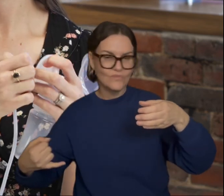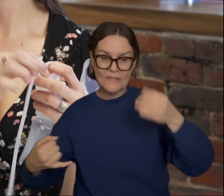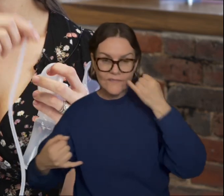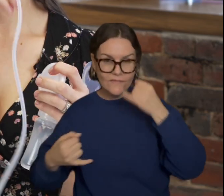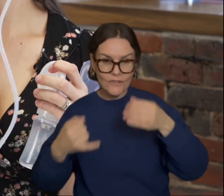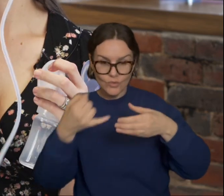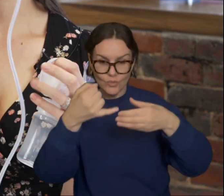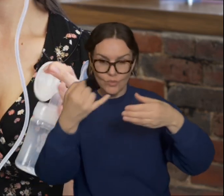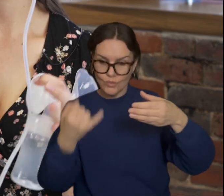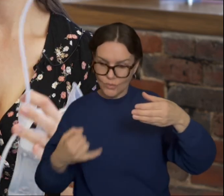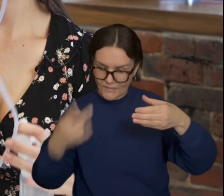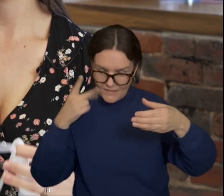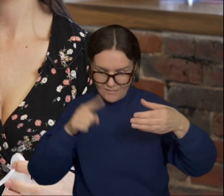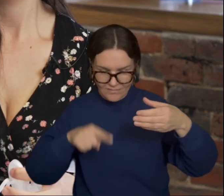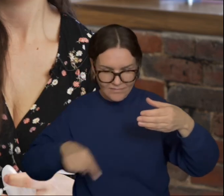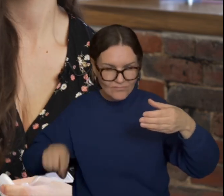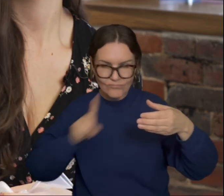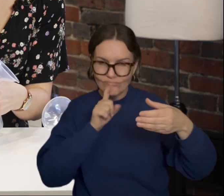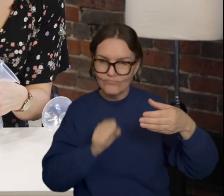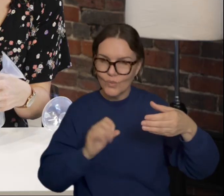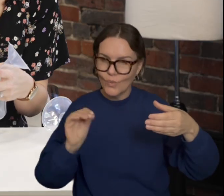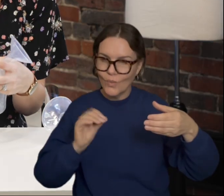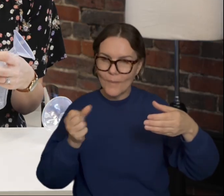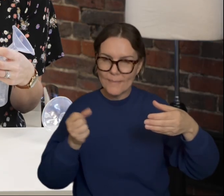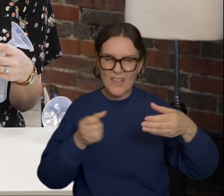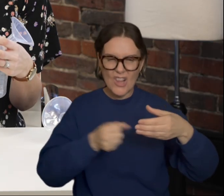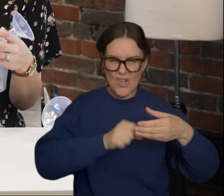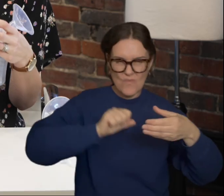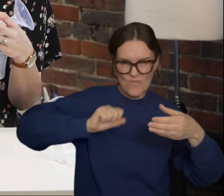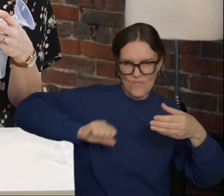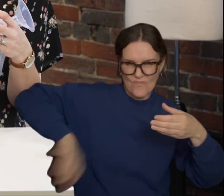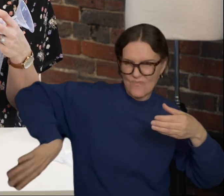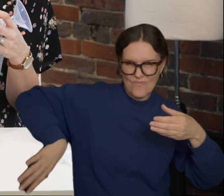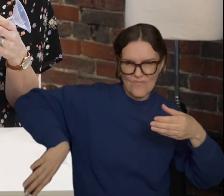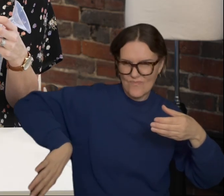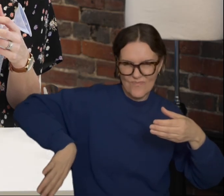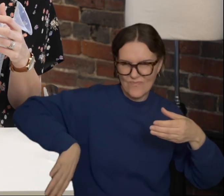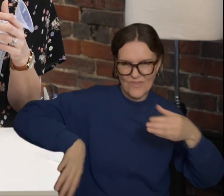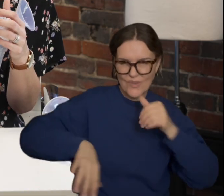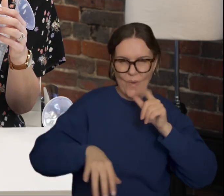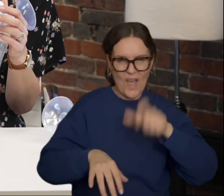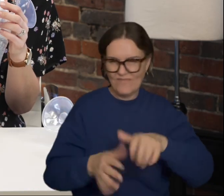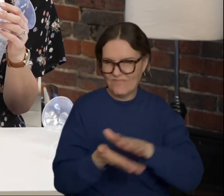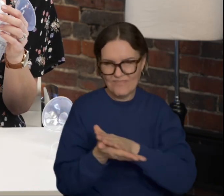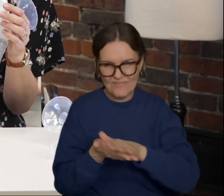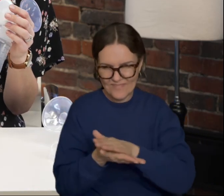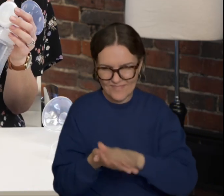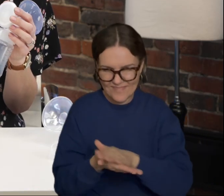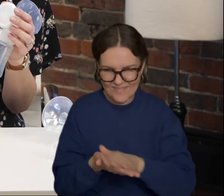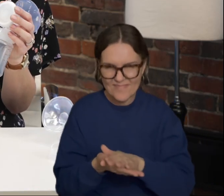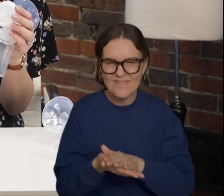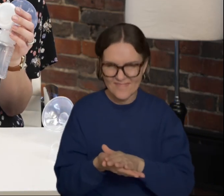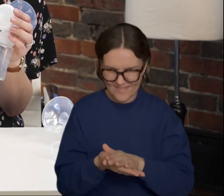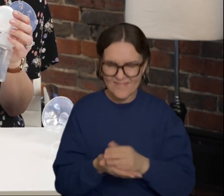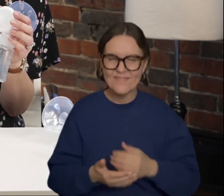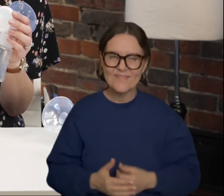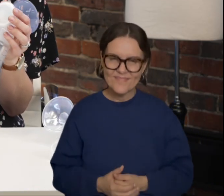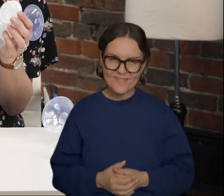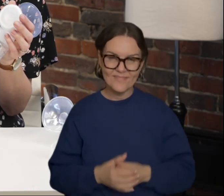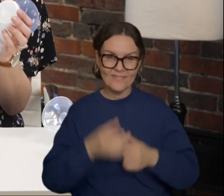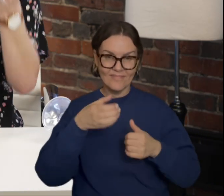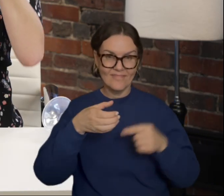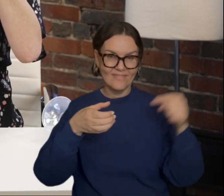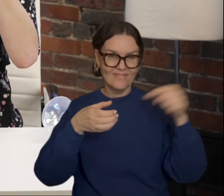not meant to come in contact with milk. So as long as there's nothing in here and it's clean and dry, it does not need to be cleaned after every